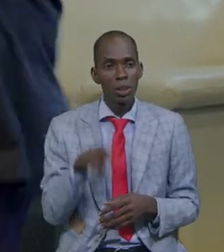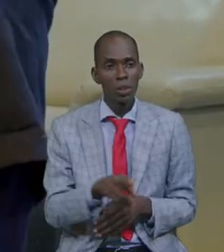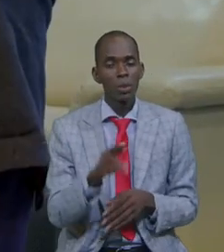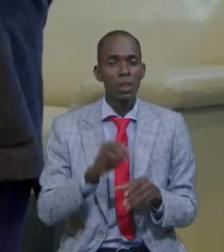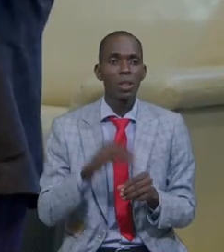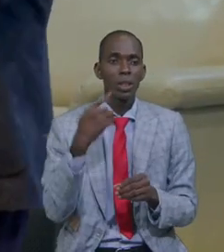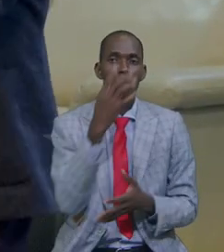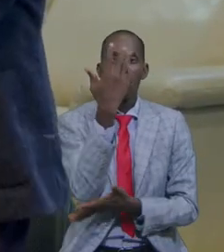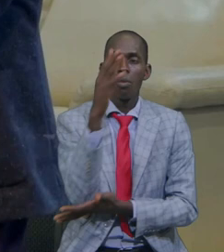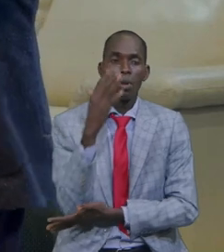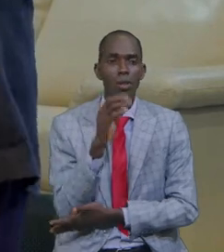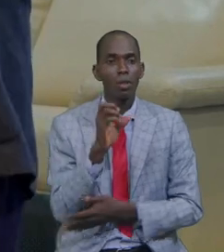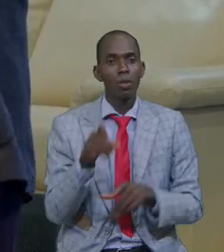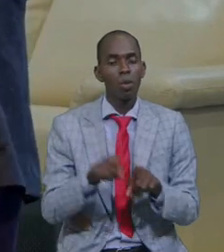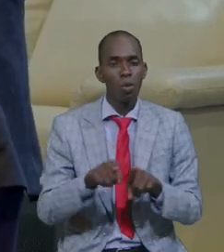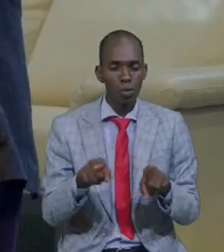wilderness,